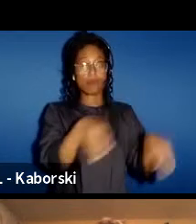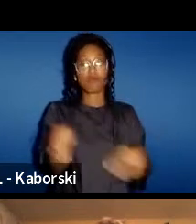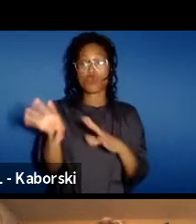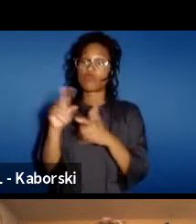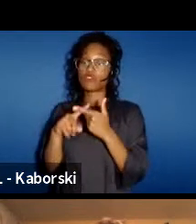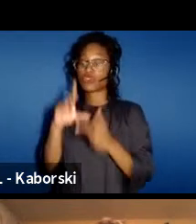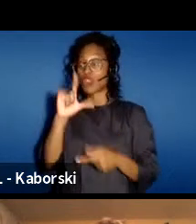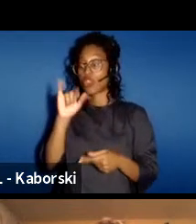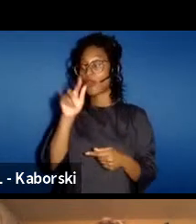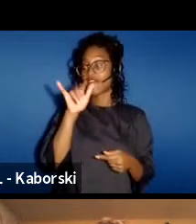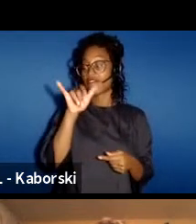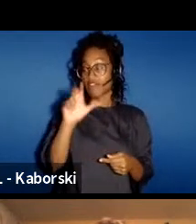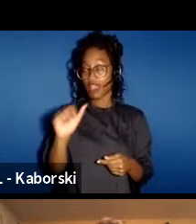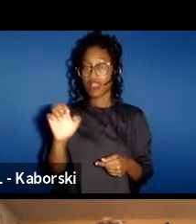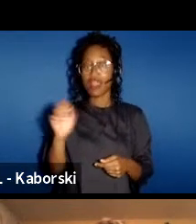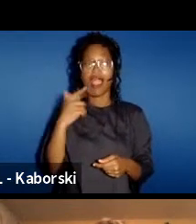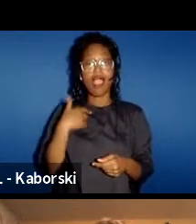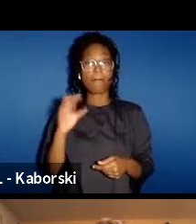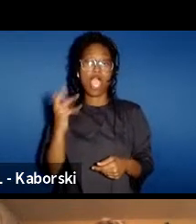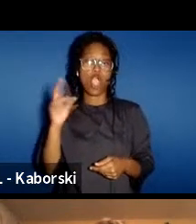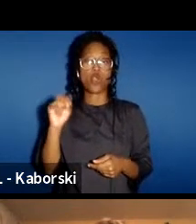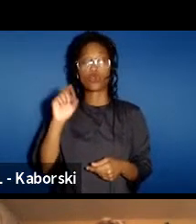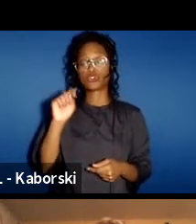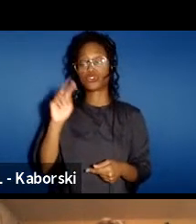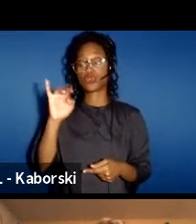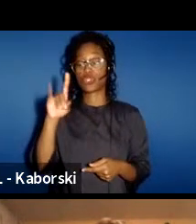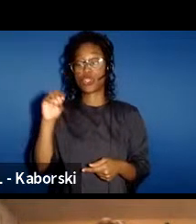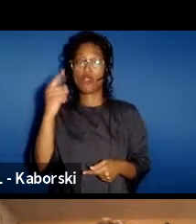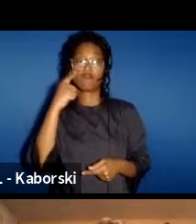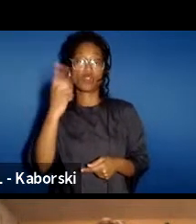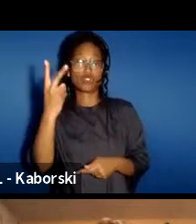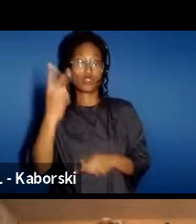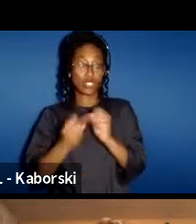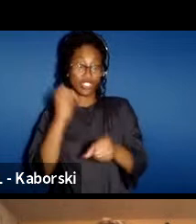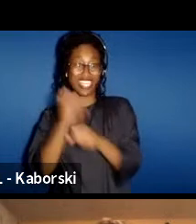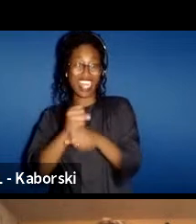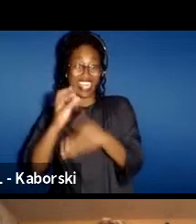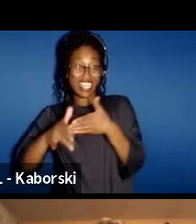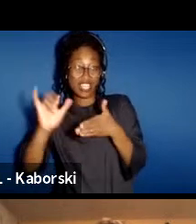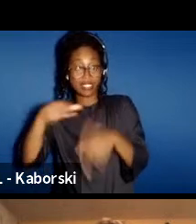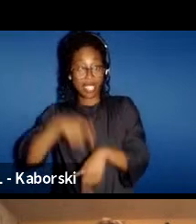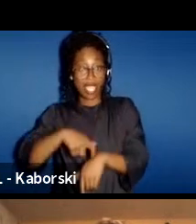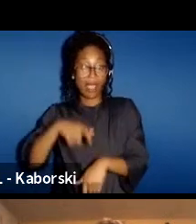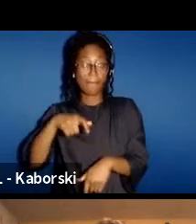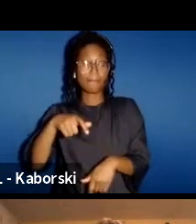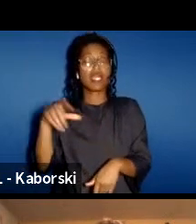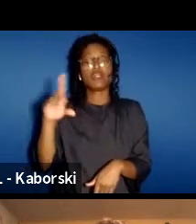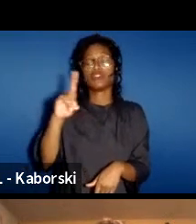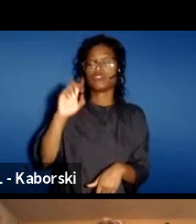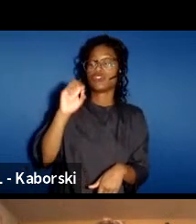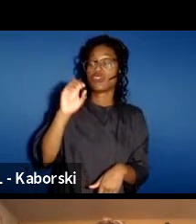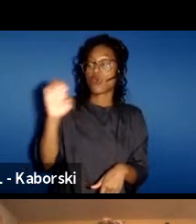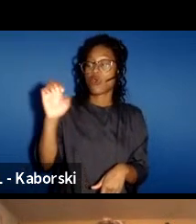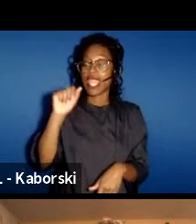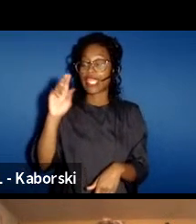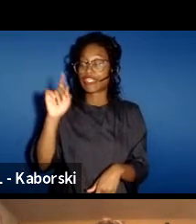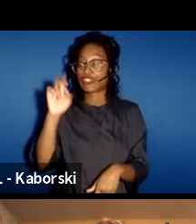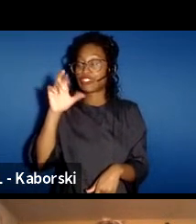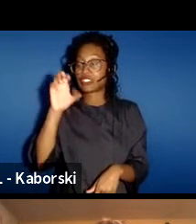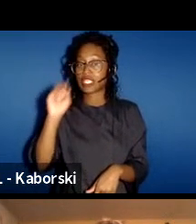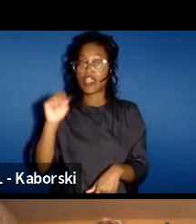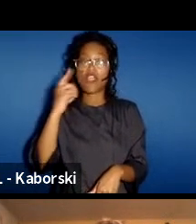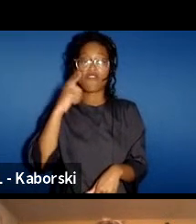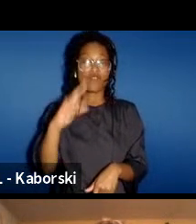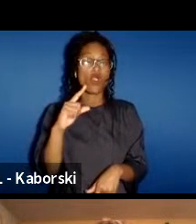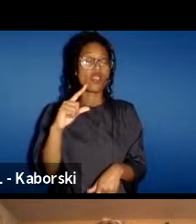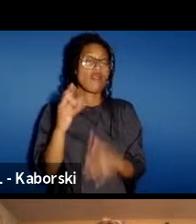my own studio for about 2 years. And at the end of that time, I got a call from Doe Anderson to do some freelance work on Beam